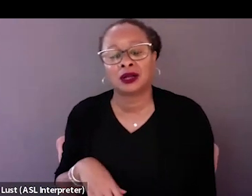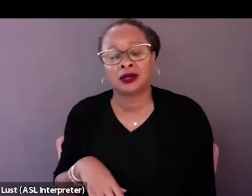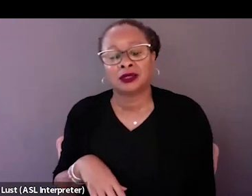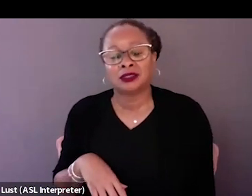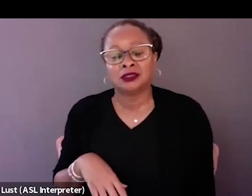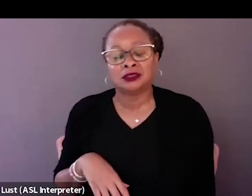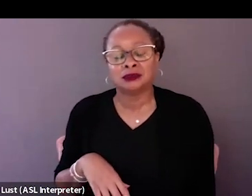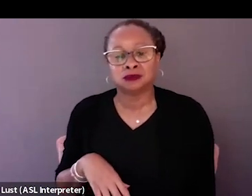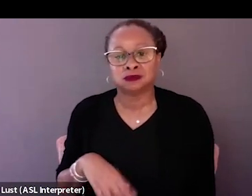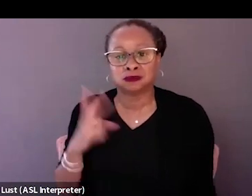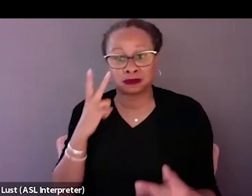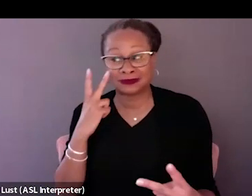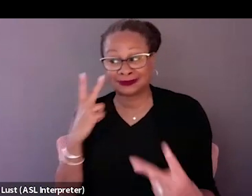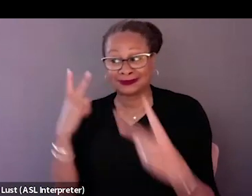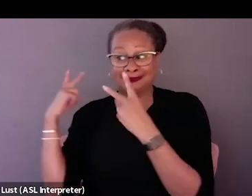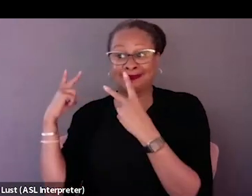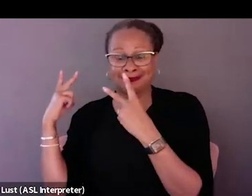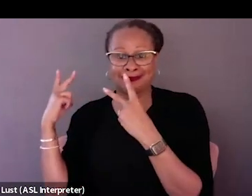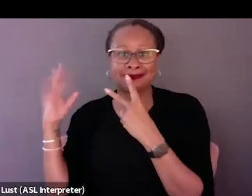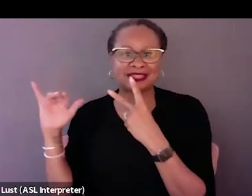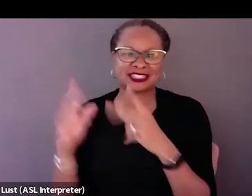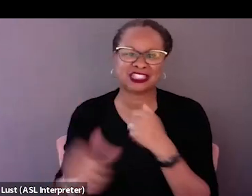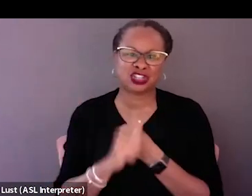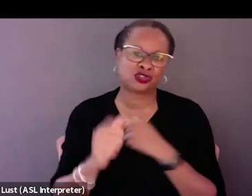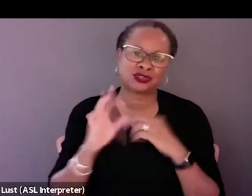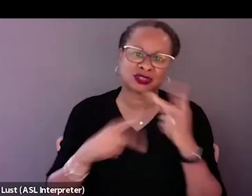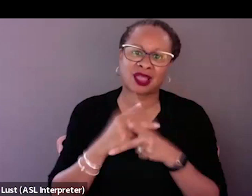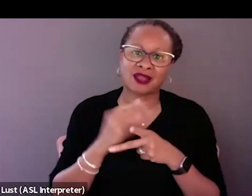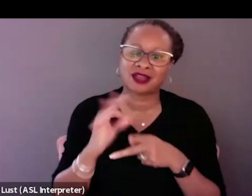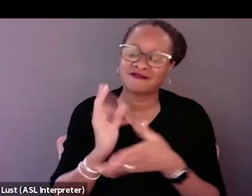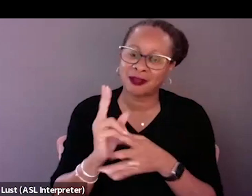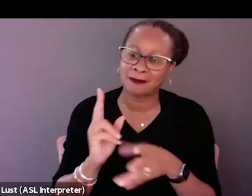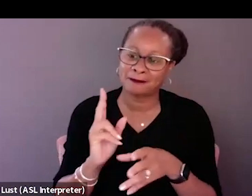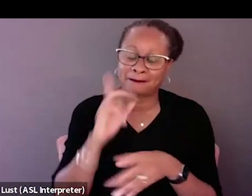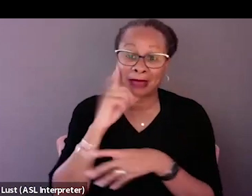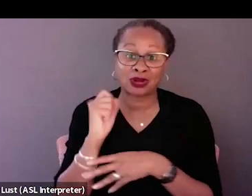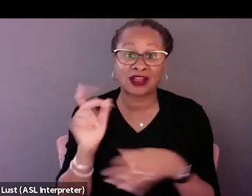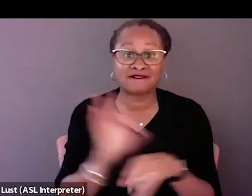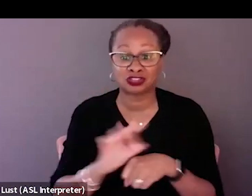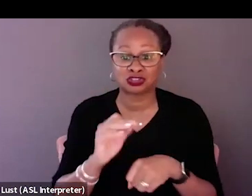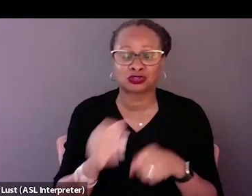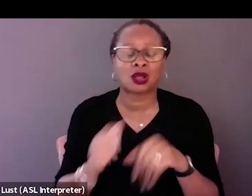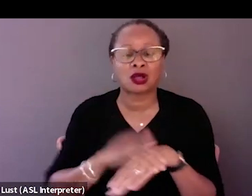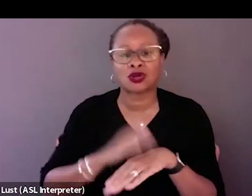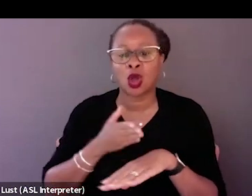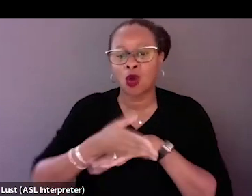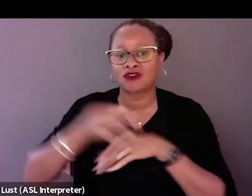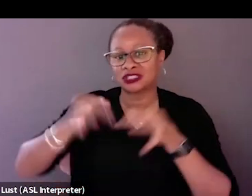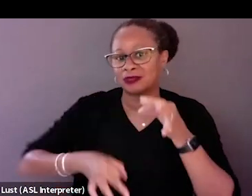probably the most dangerous form of memory in a lot of ways, because it functions on like oversimplification.